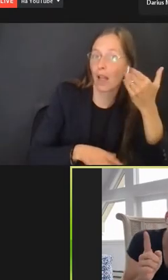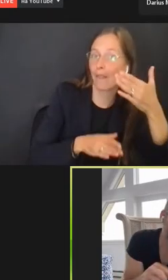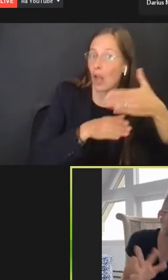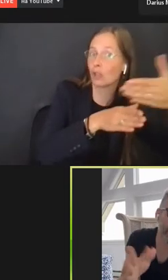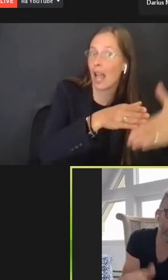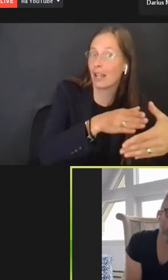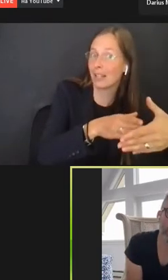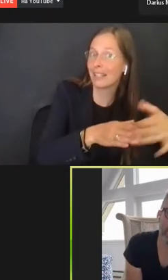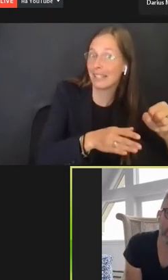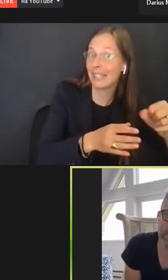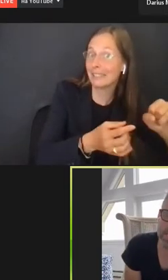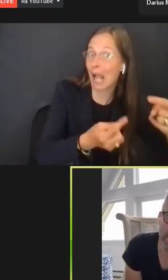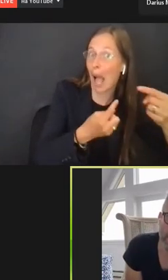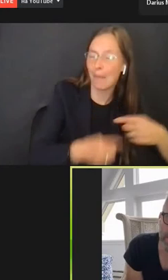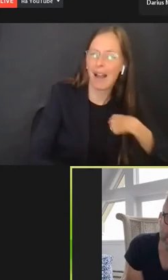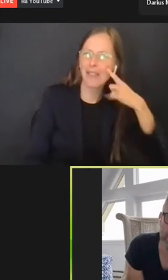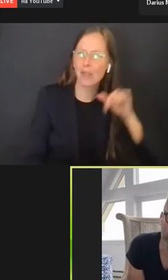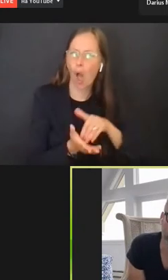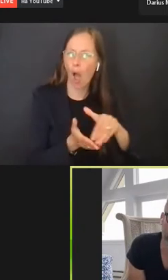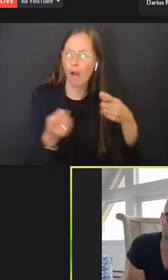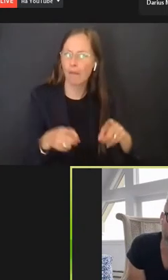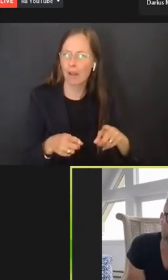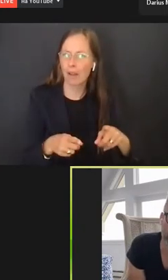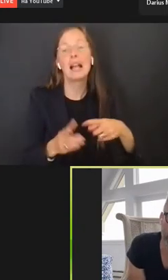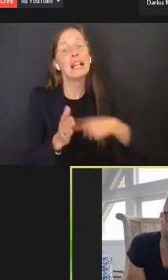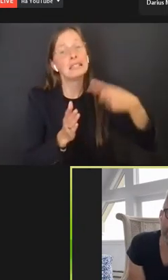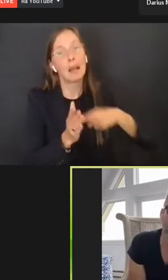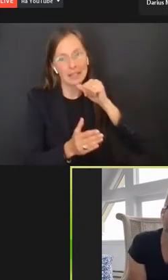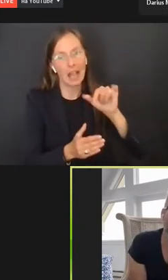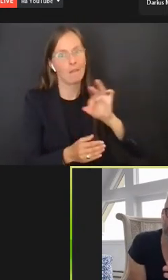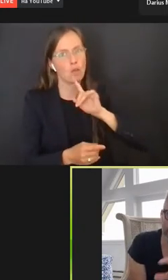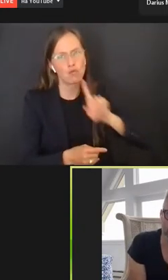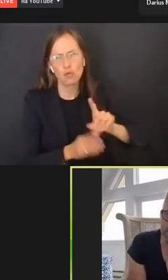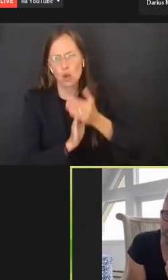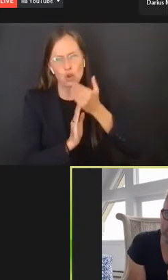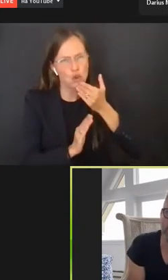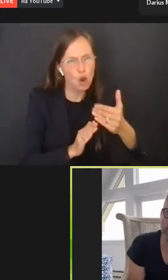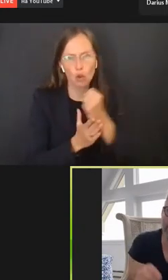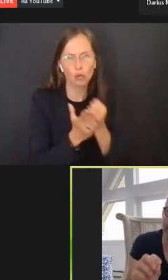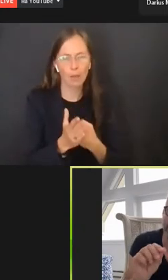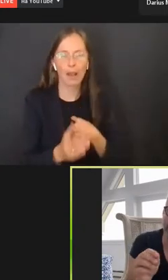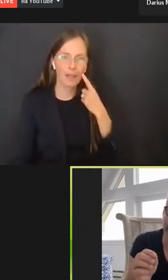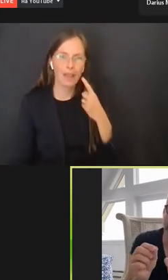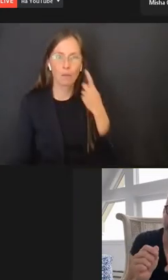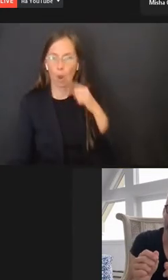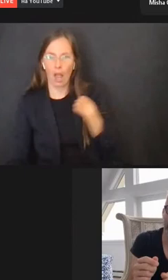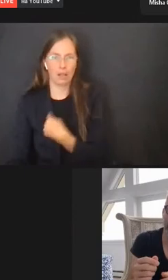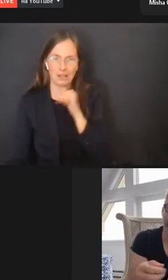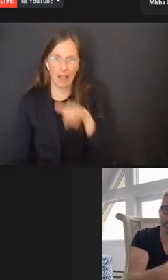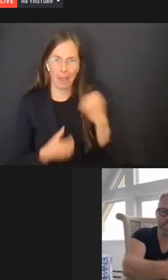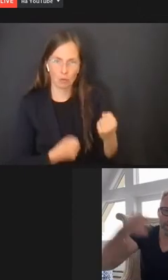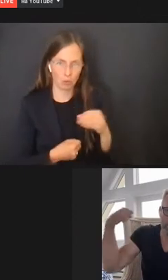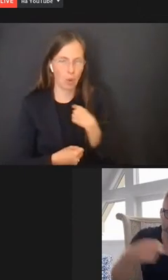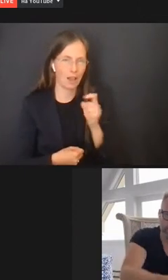coming. Mm-hmm. I think that usually exists. Sometimes it doesn't if it's a really strong engine. In our case, I think it wasn't so strong. So I needed it. It was just petering out. Yeah,